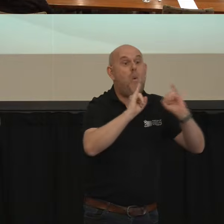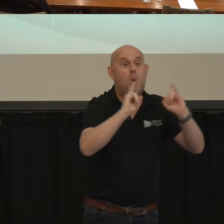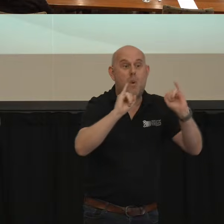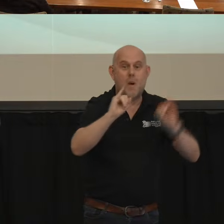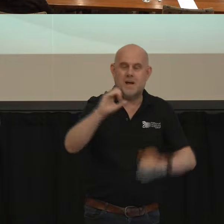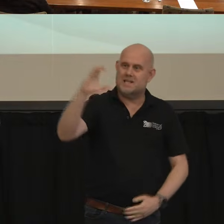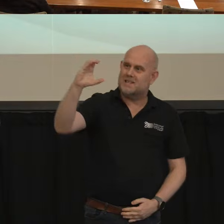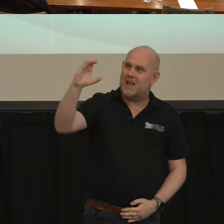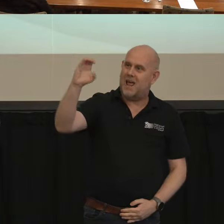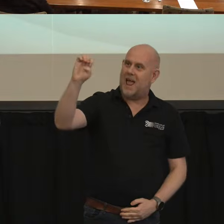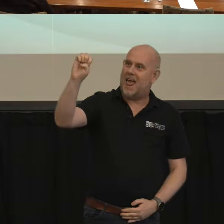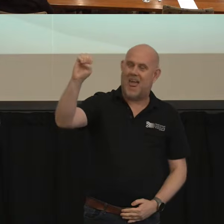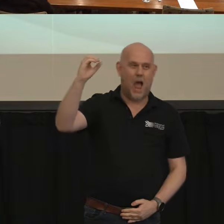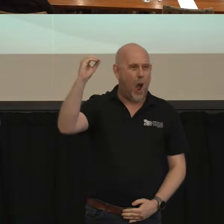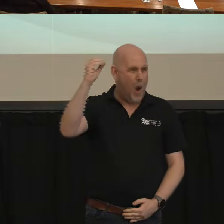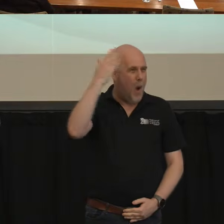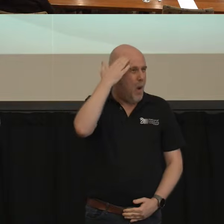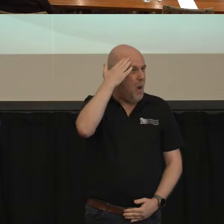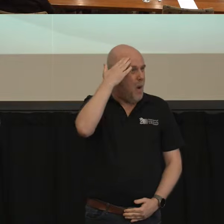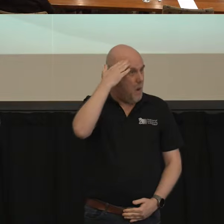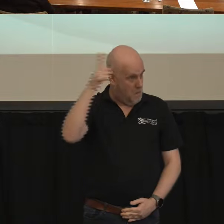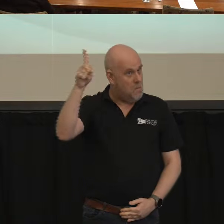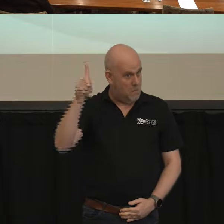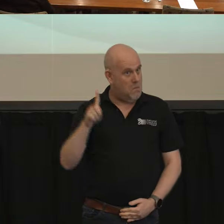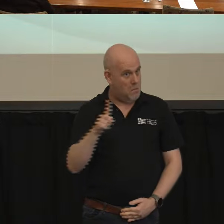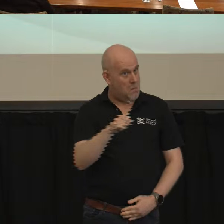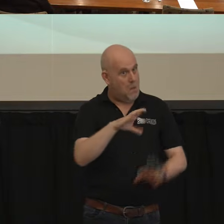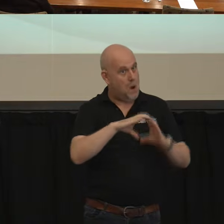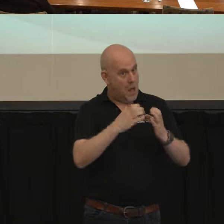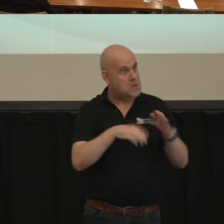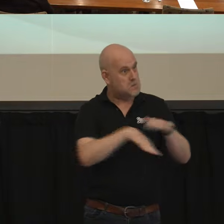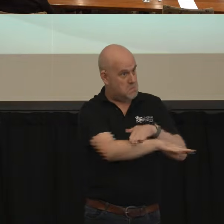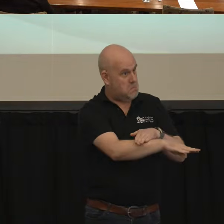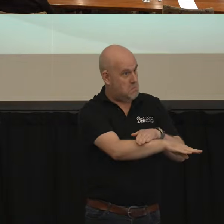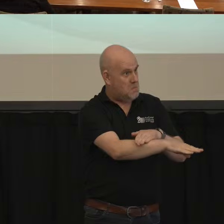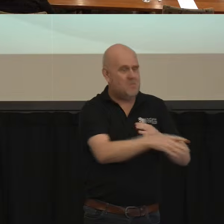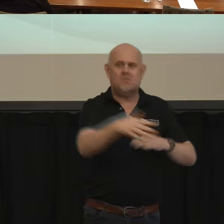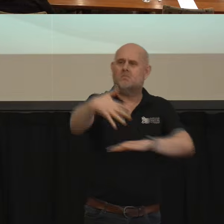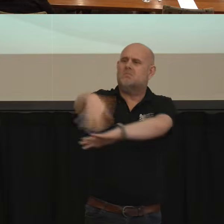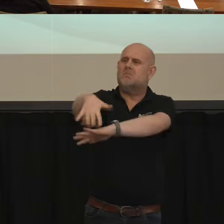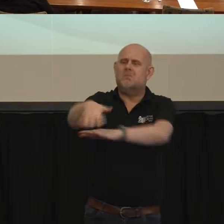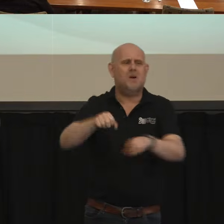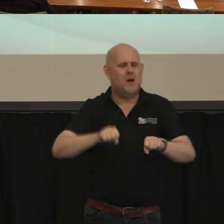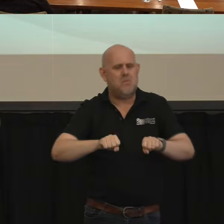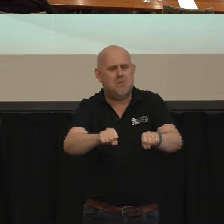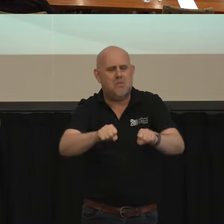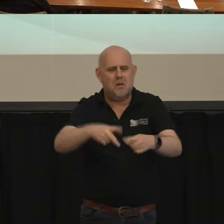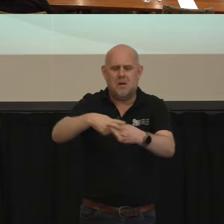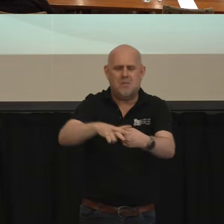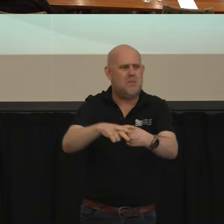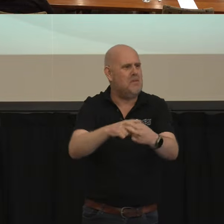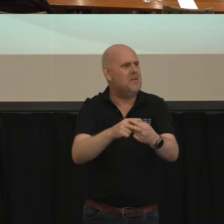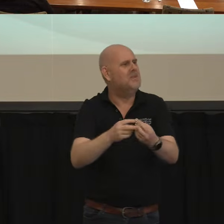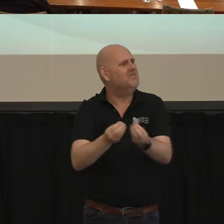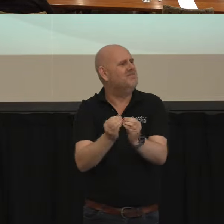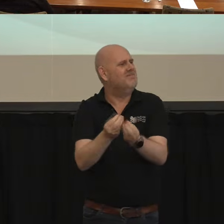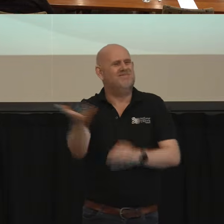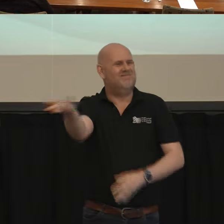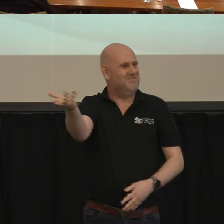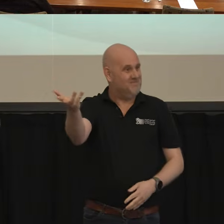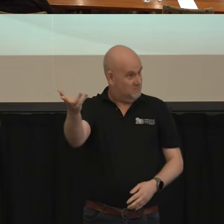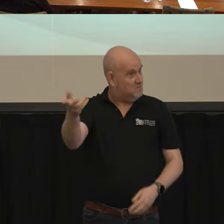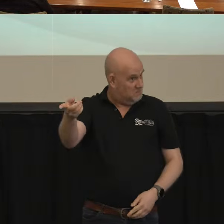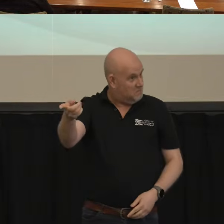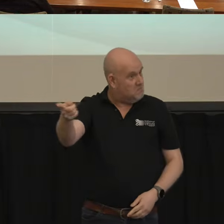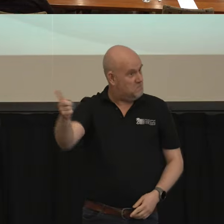it's compulsory to learn SASL. You know, our CEO, for example, he attends class as well. Any